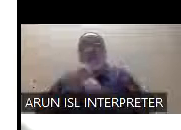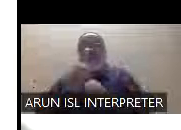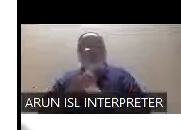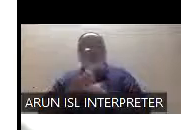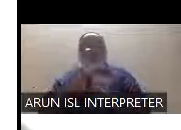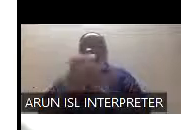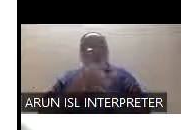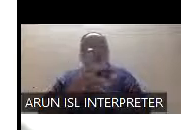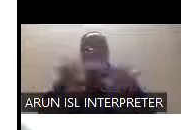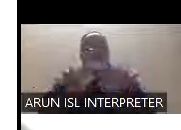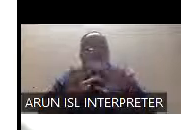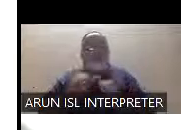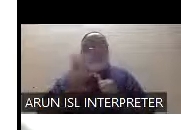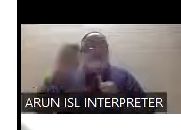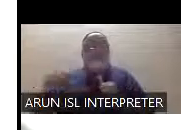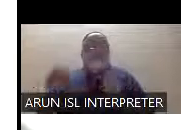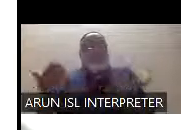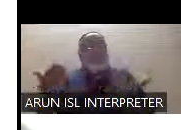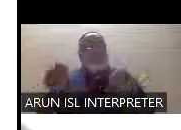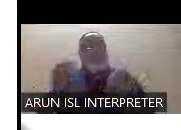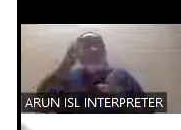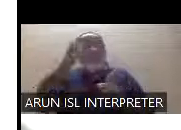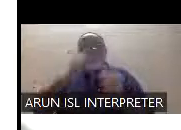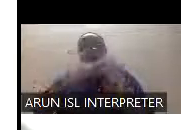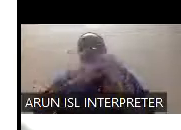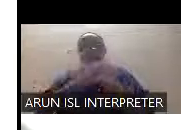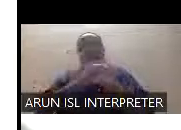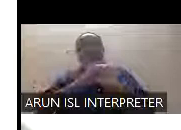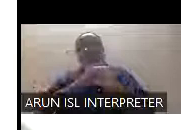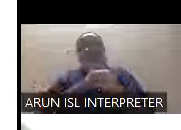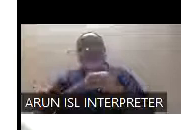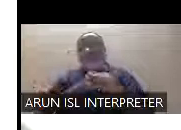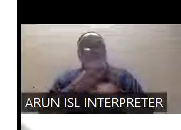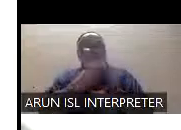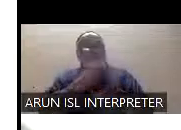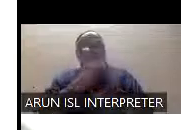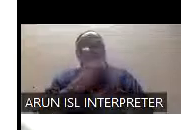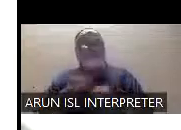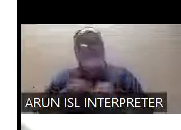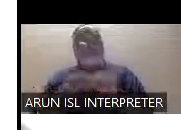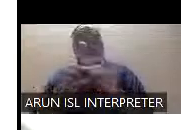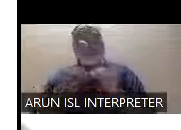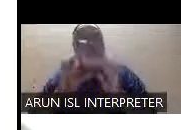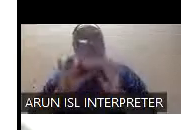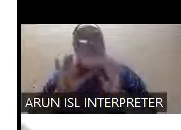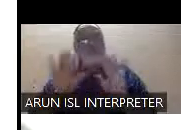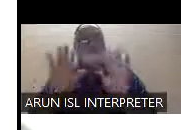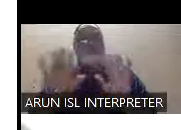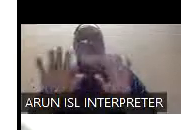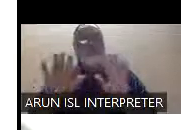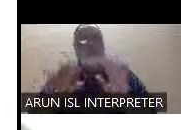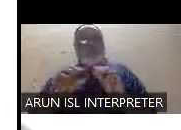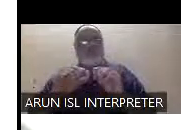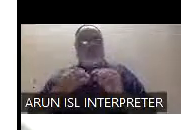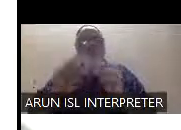have, called Accessible India Campaign. And this campaign is trying to push for accessibility in different